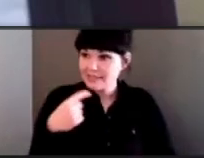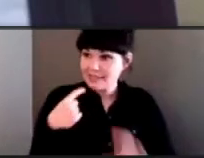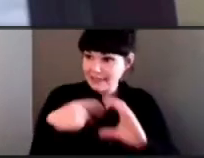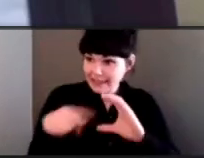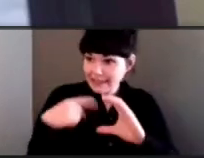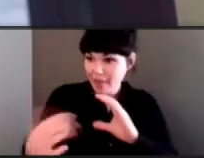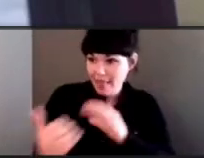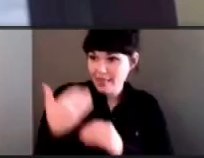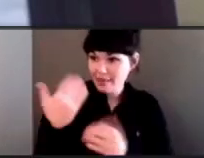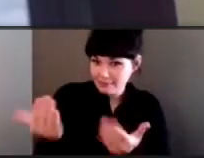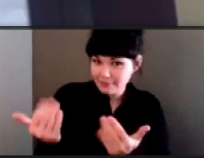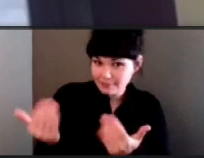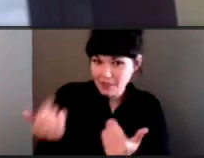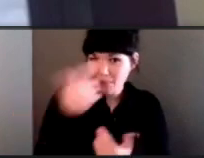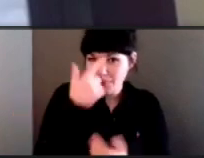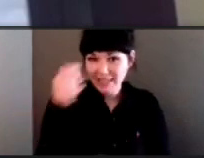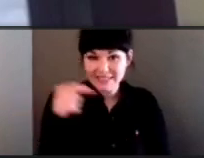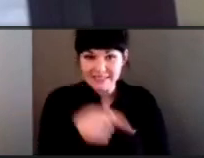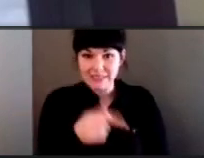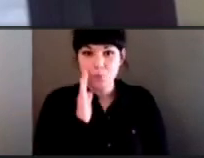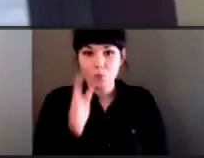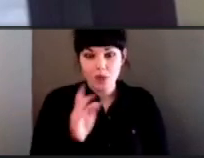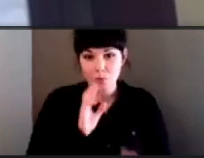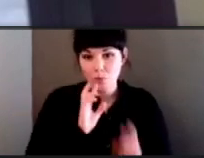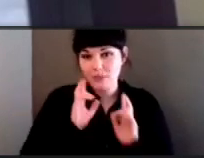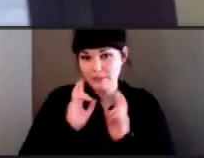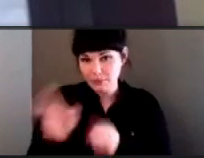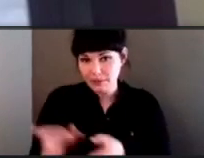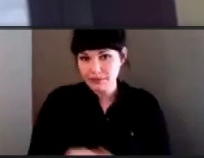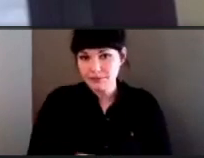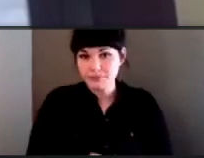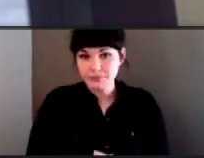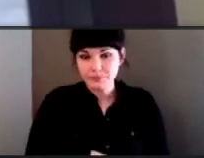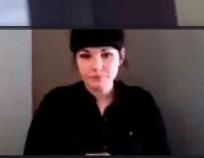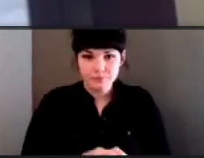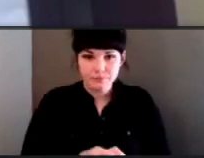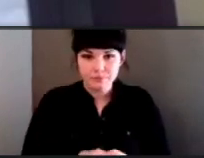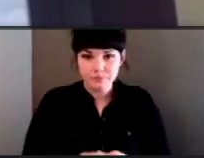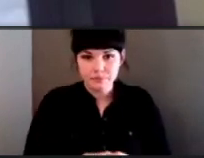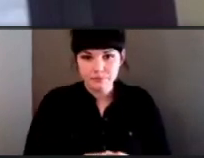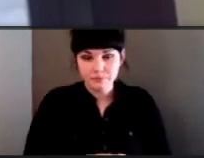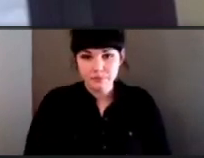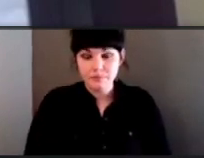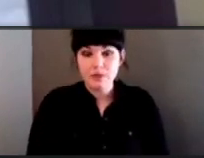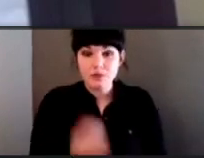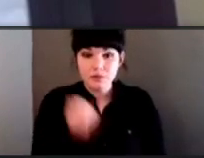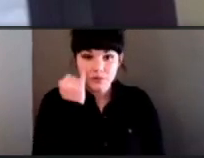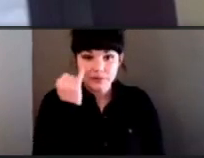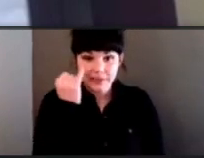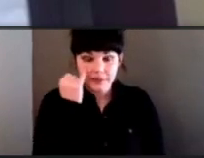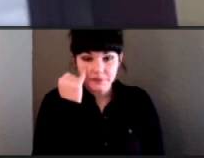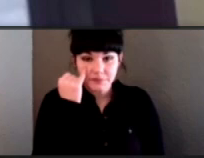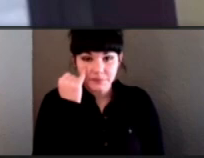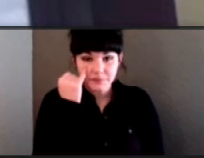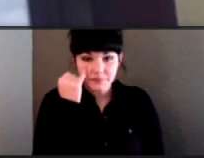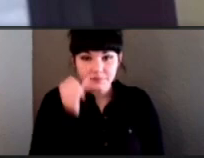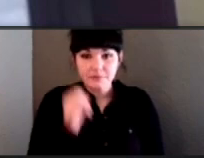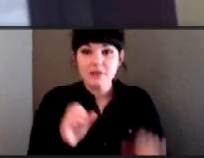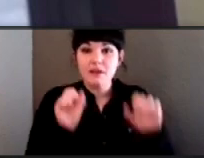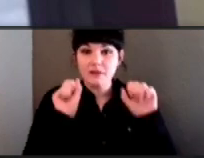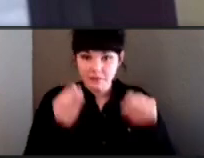So if they can start off with their school level, that's very helpful to get them help